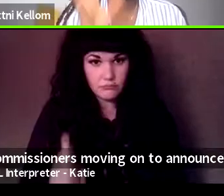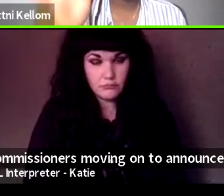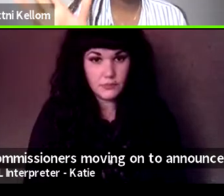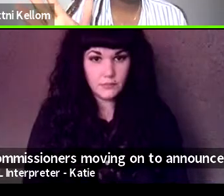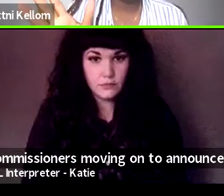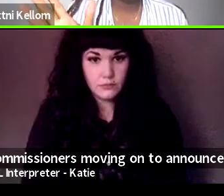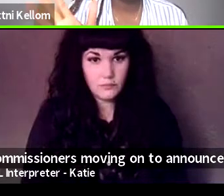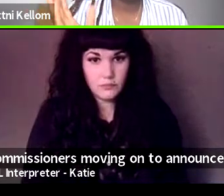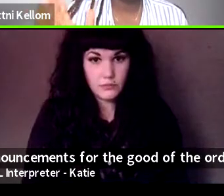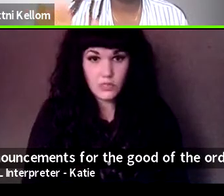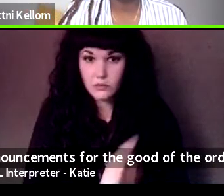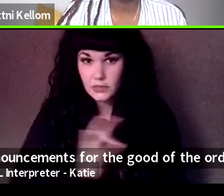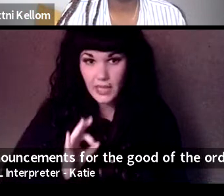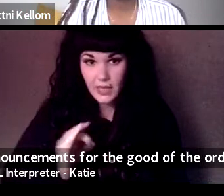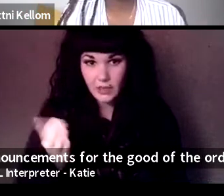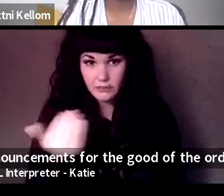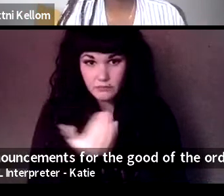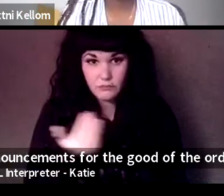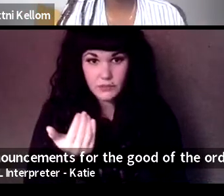or staff?